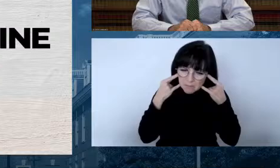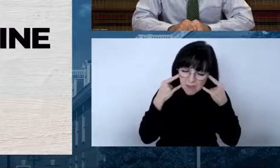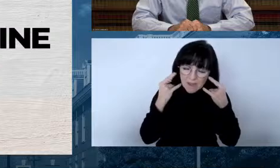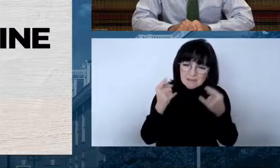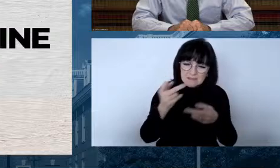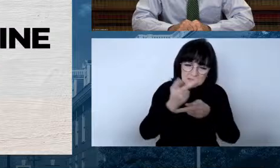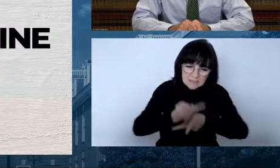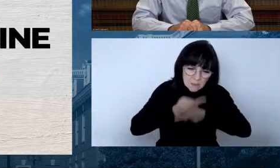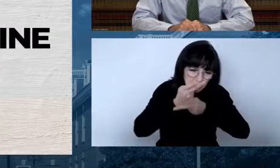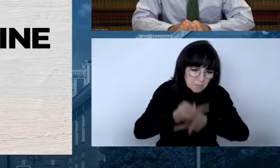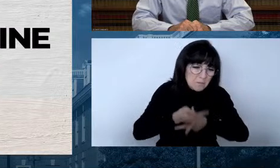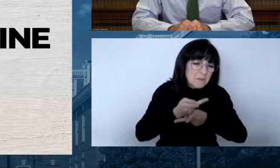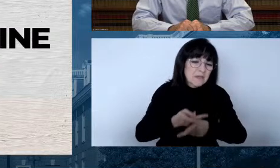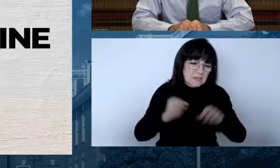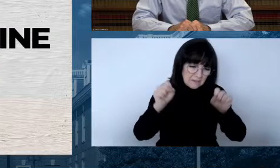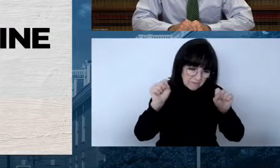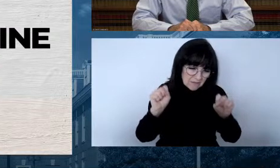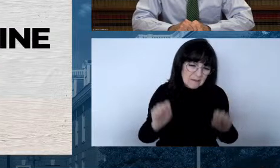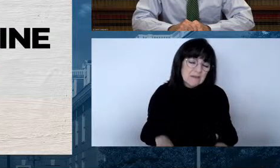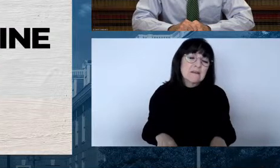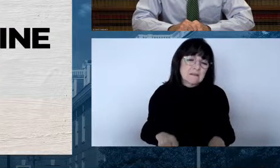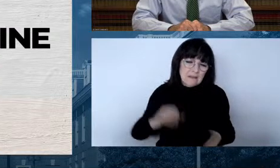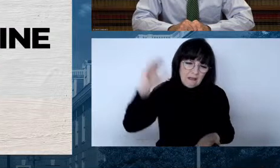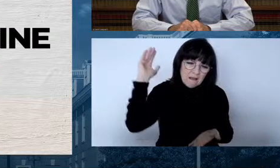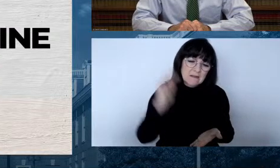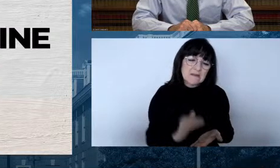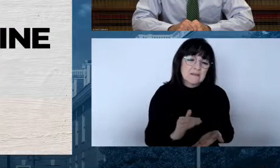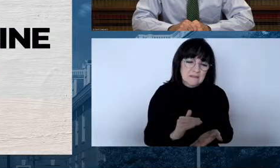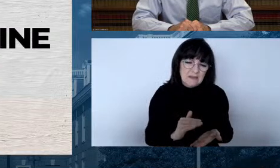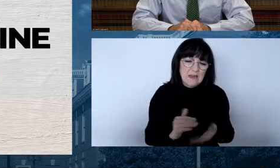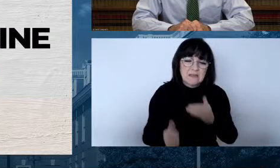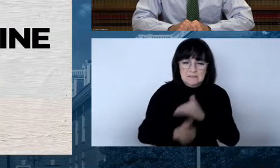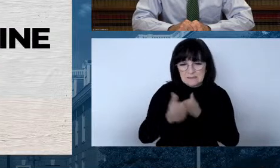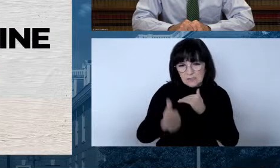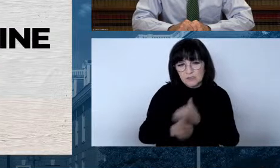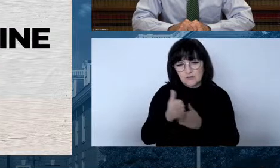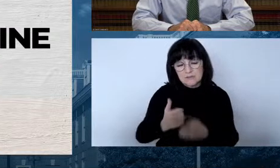careful, then we can get through this thing together. So have a happy new year.